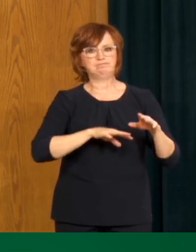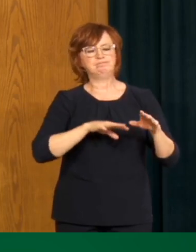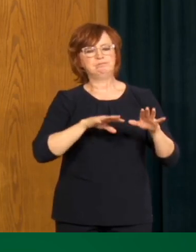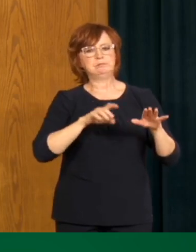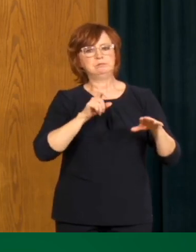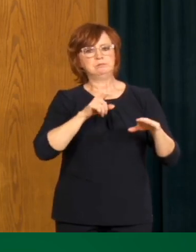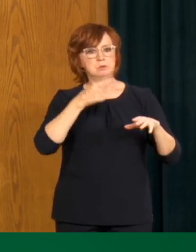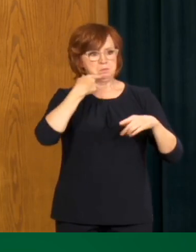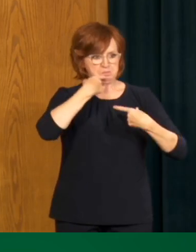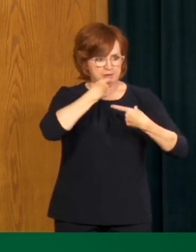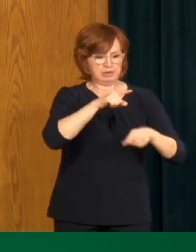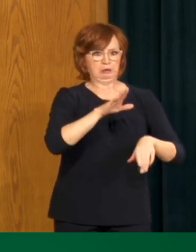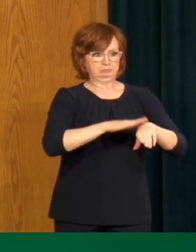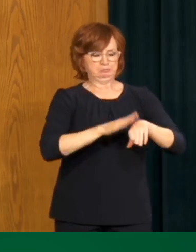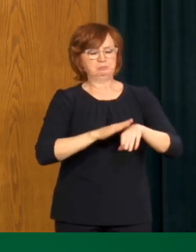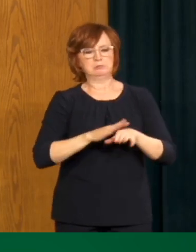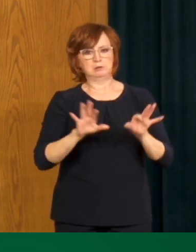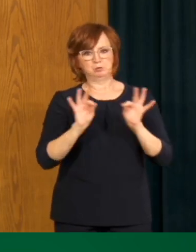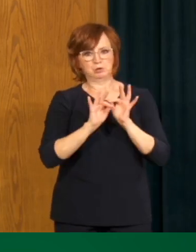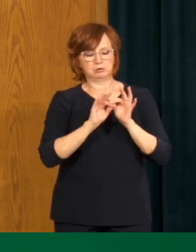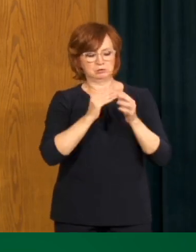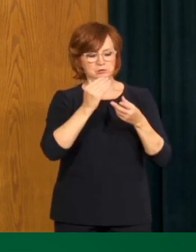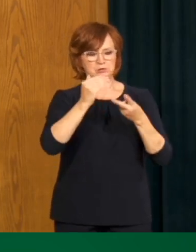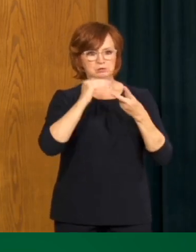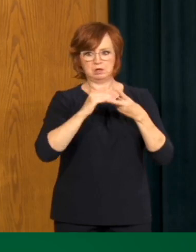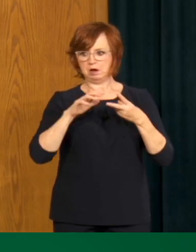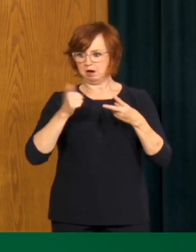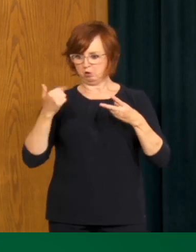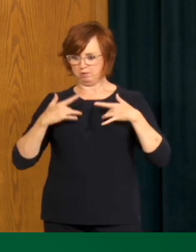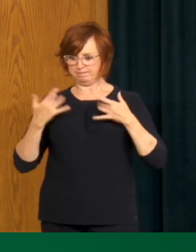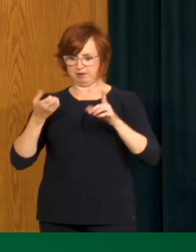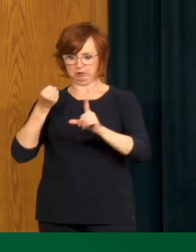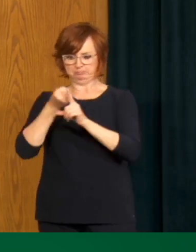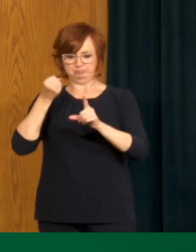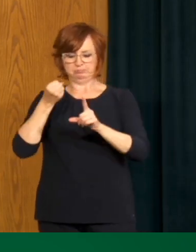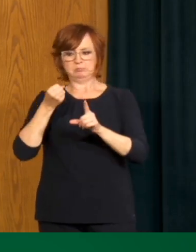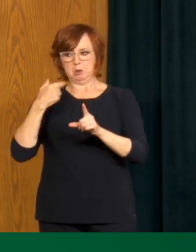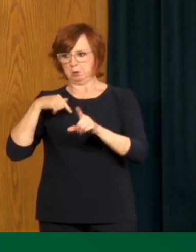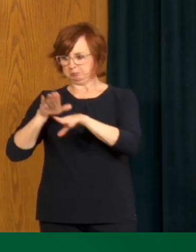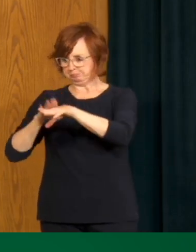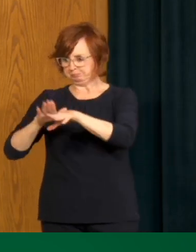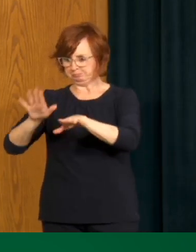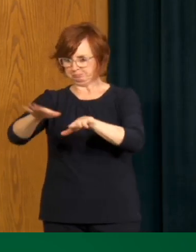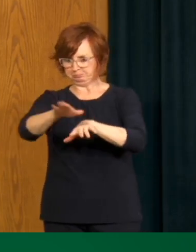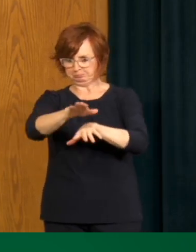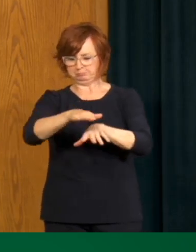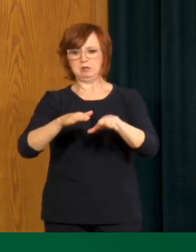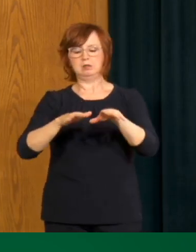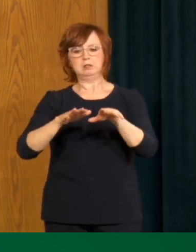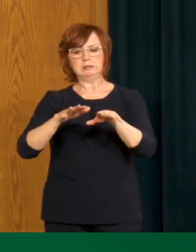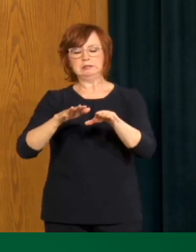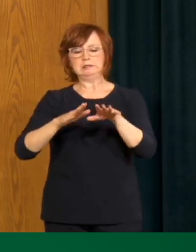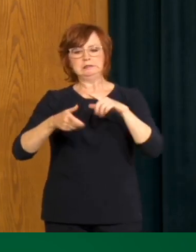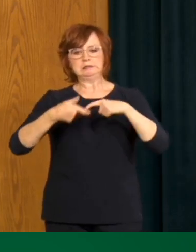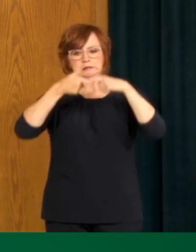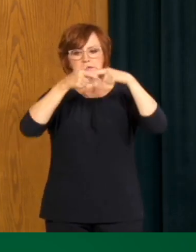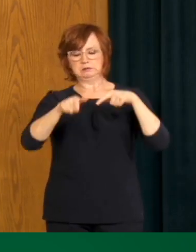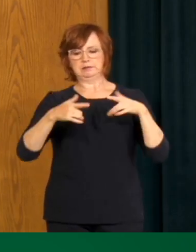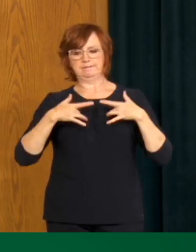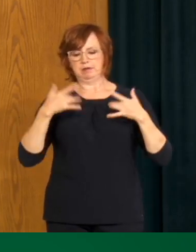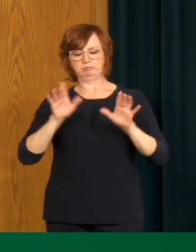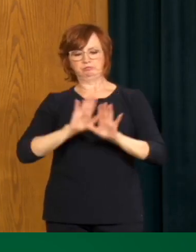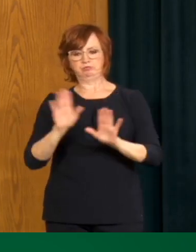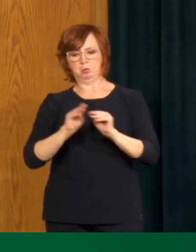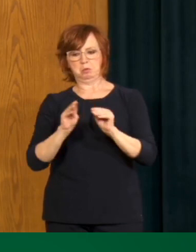activity, that people need to know that within this area, maybe we need to slow down this activity. We will be starting reporting